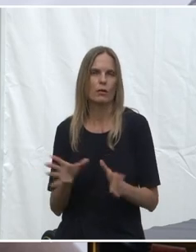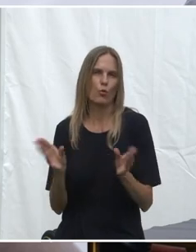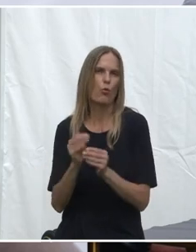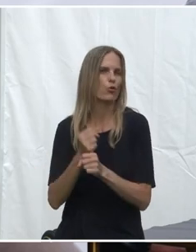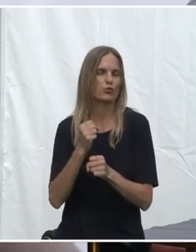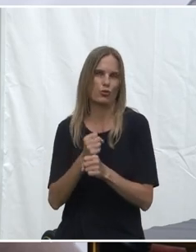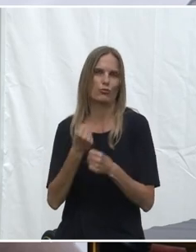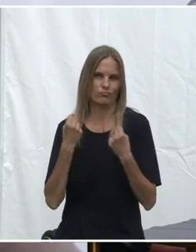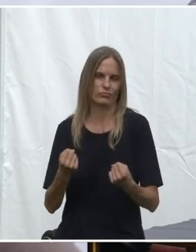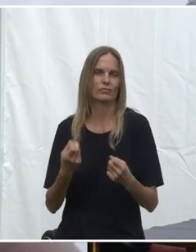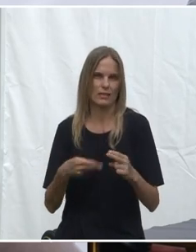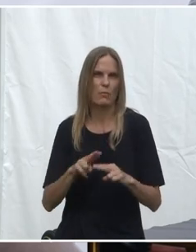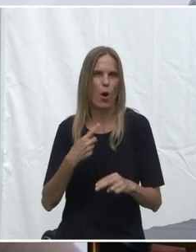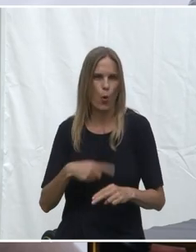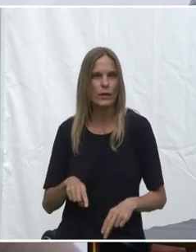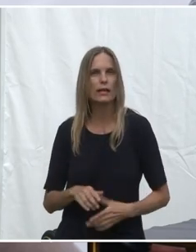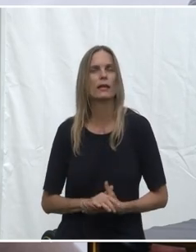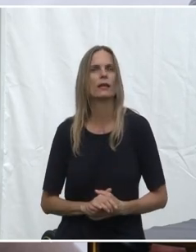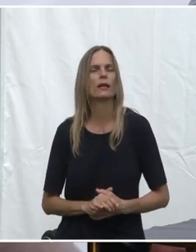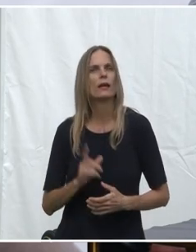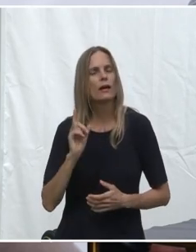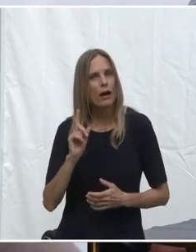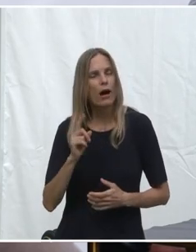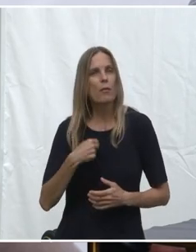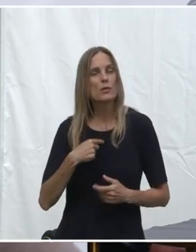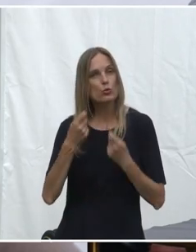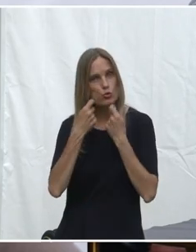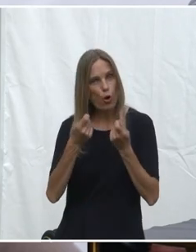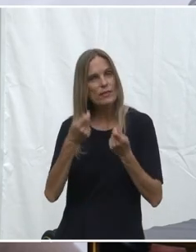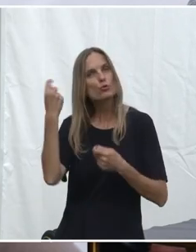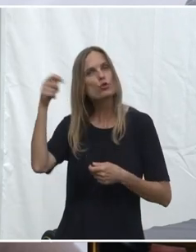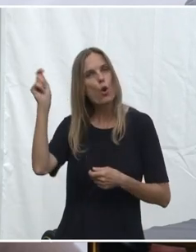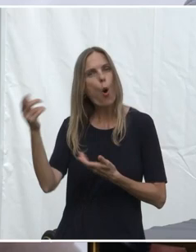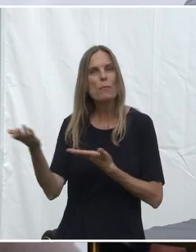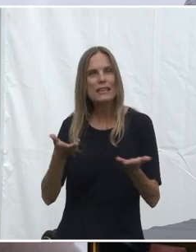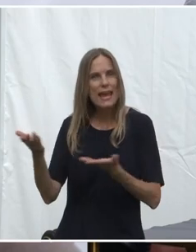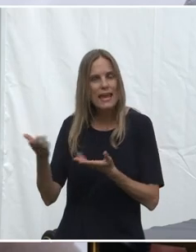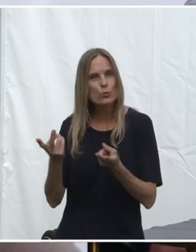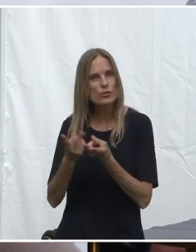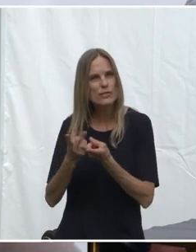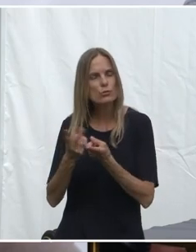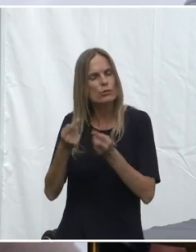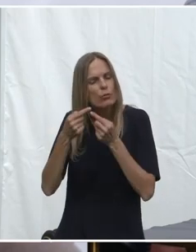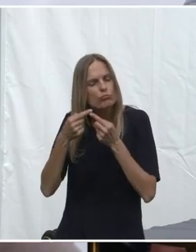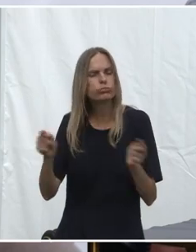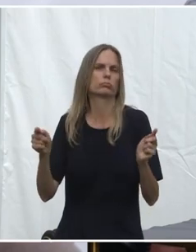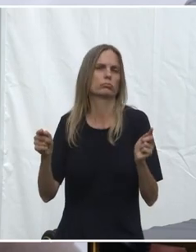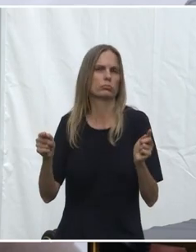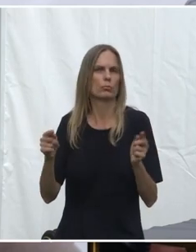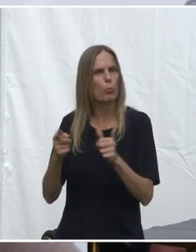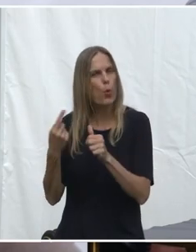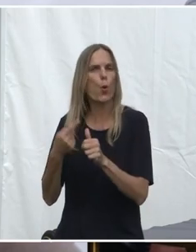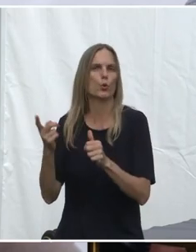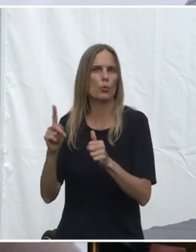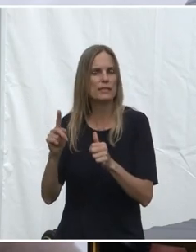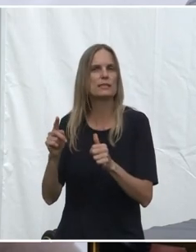So my only hint is that create services that are distinct and communicate those differences and